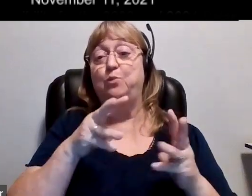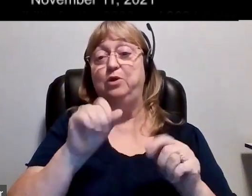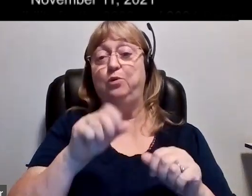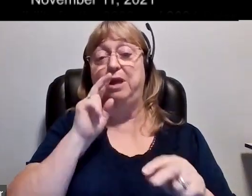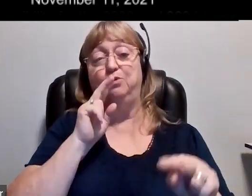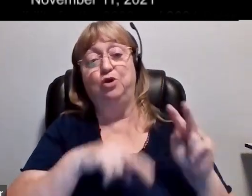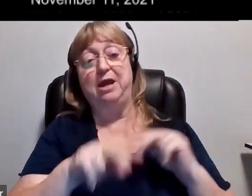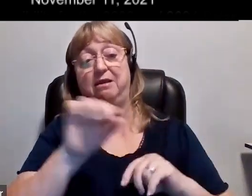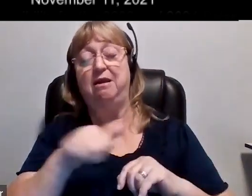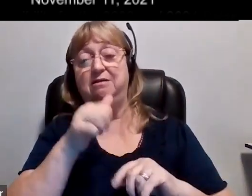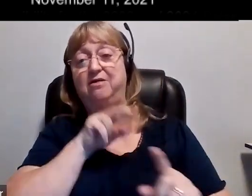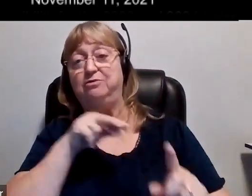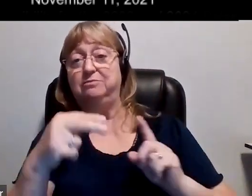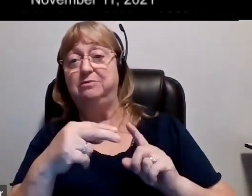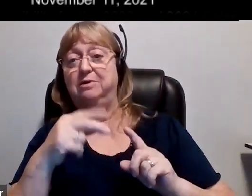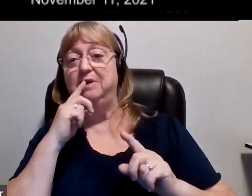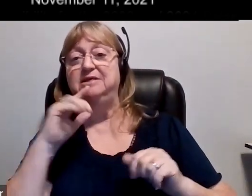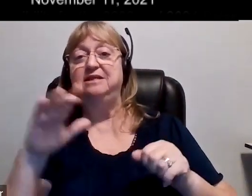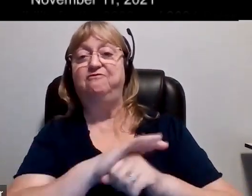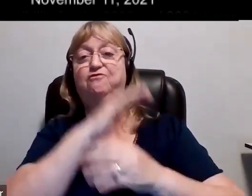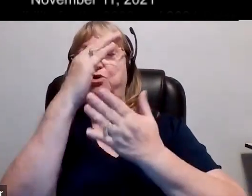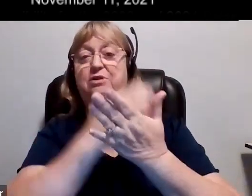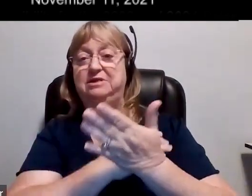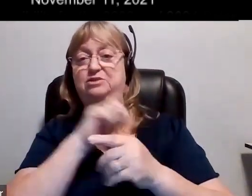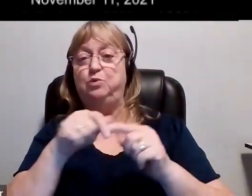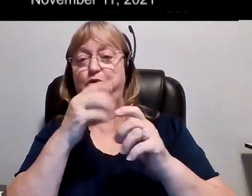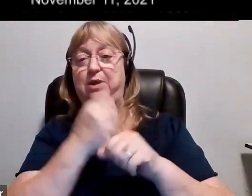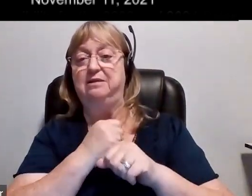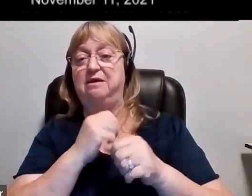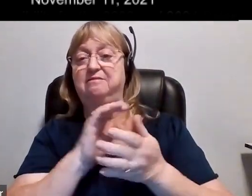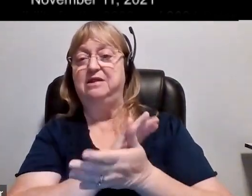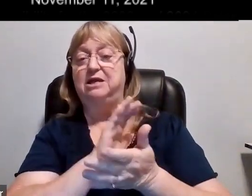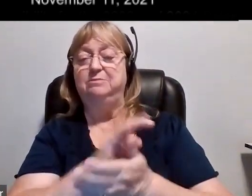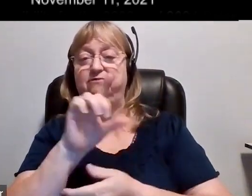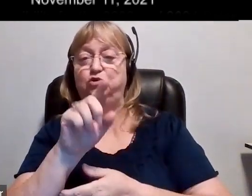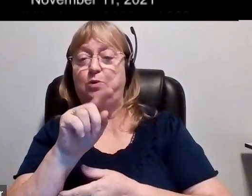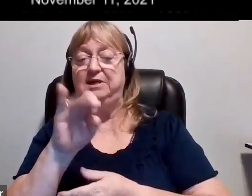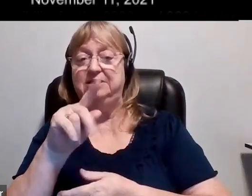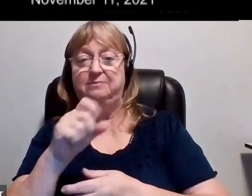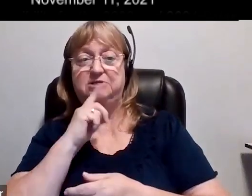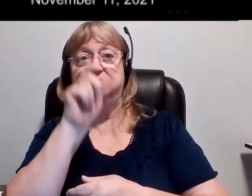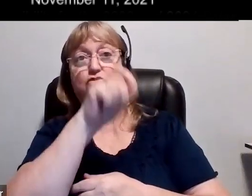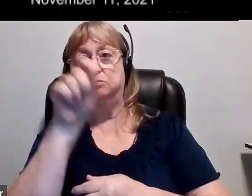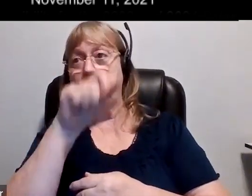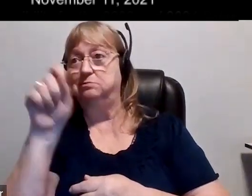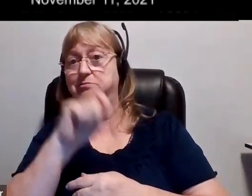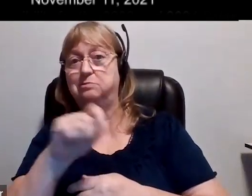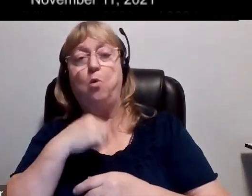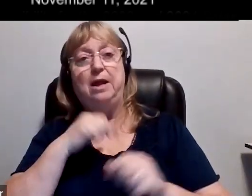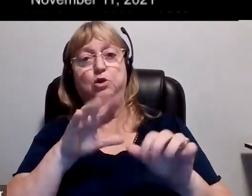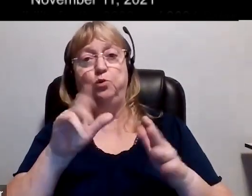another angle is just to go through that whole list when you get the document of 20 tips and just start circling things and think, oh, I can do that. I can do that. Like